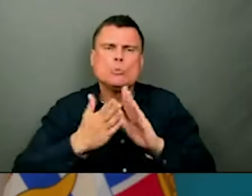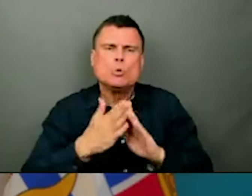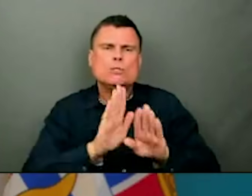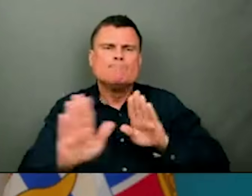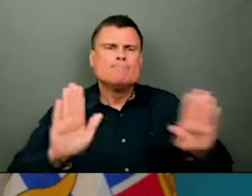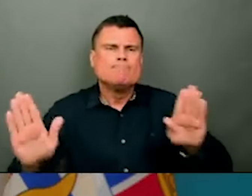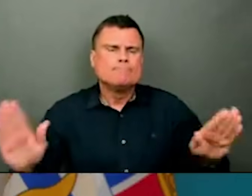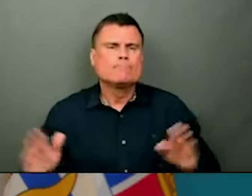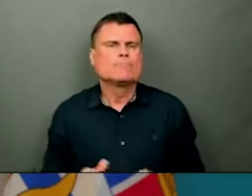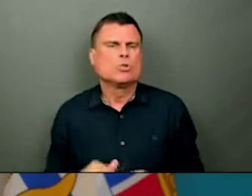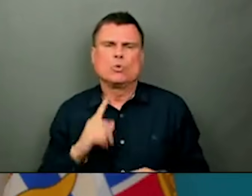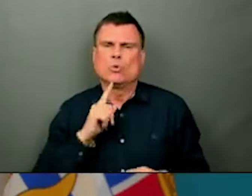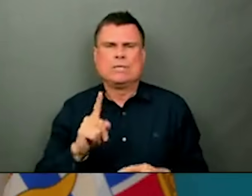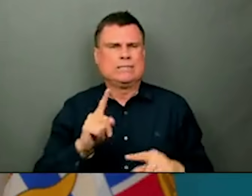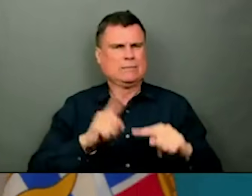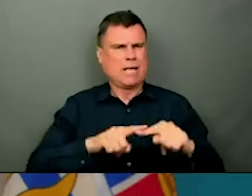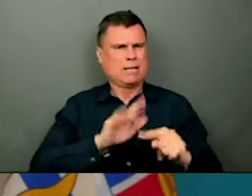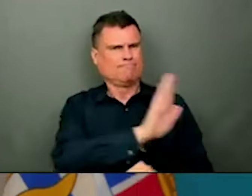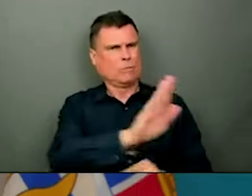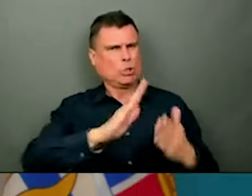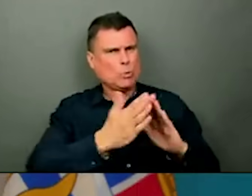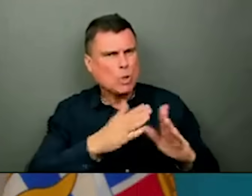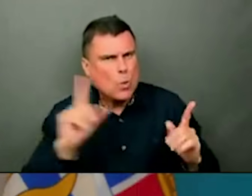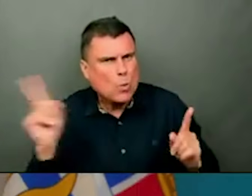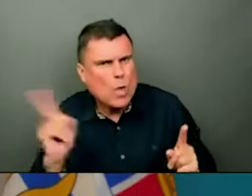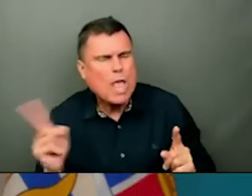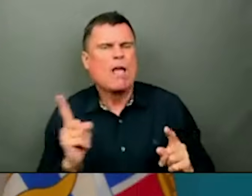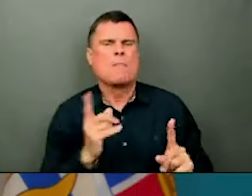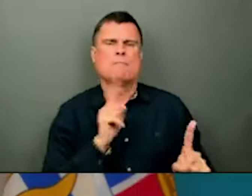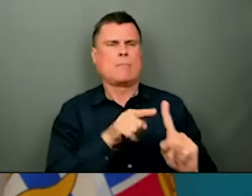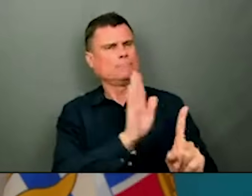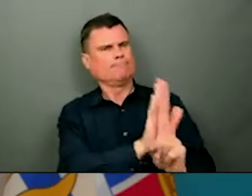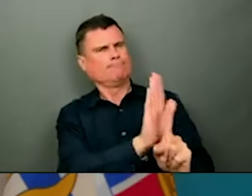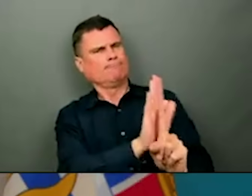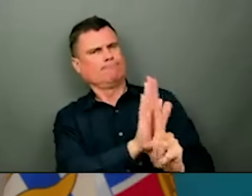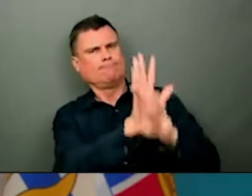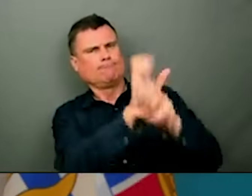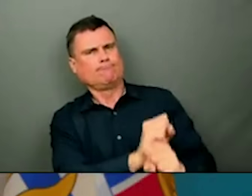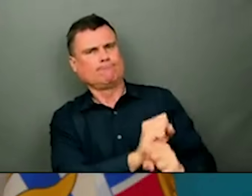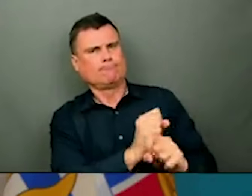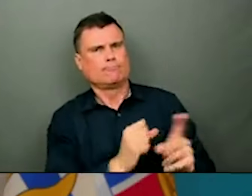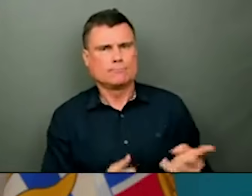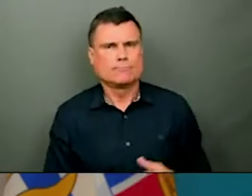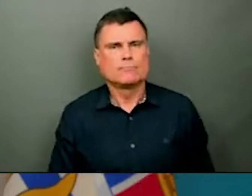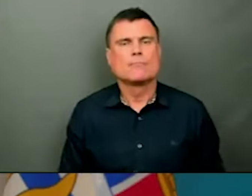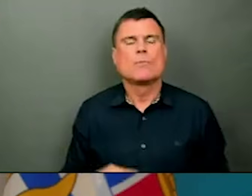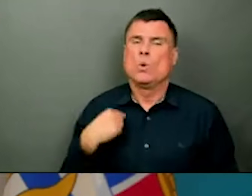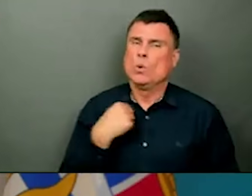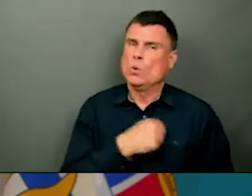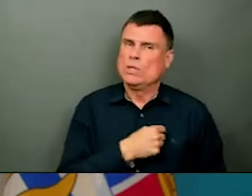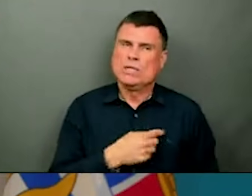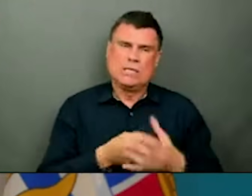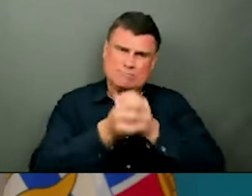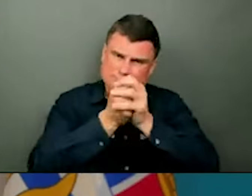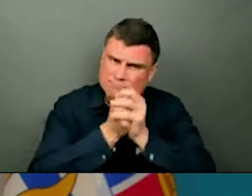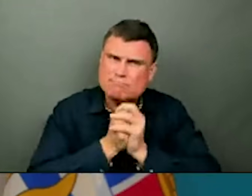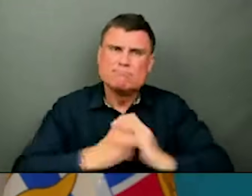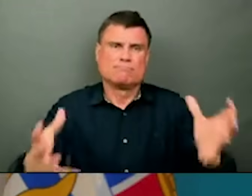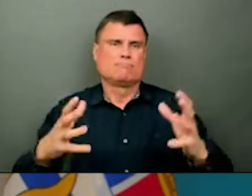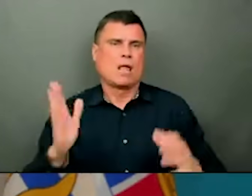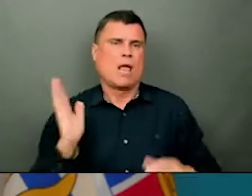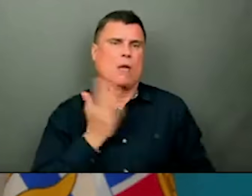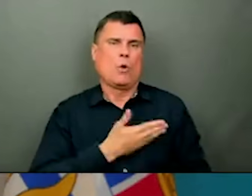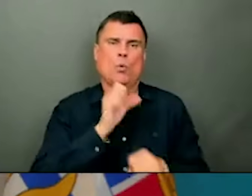communities. We're expanding our efforts to make sure that that information that people need is available in a language